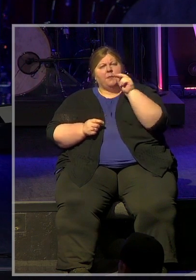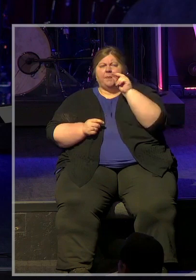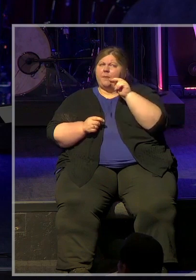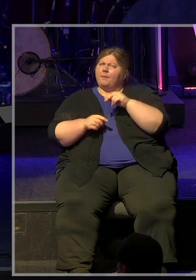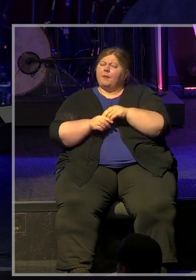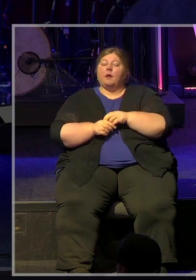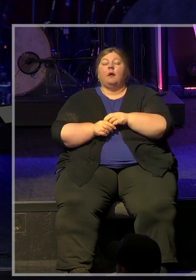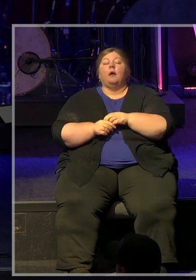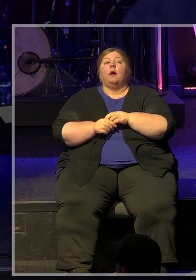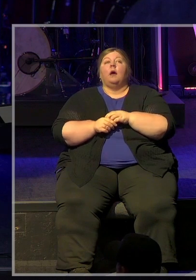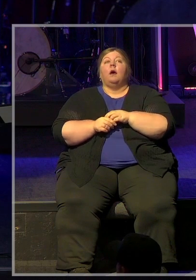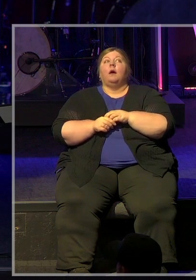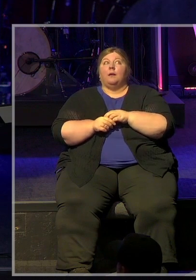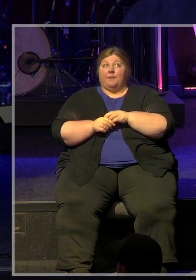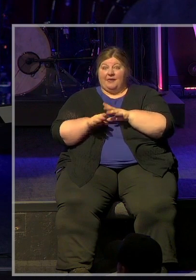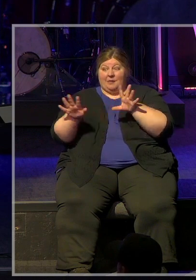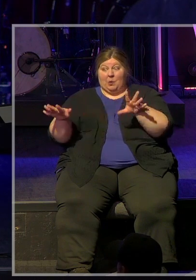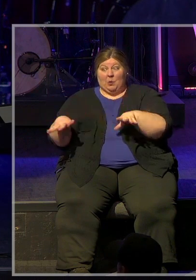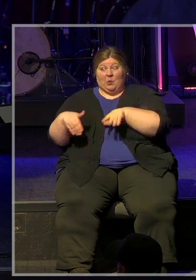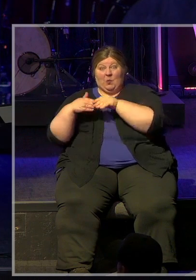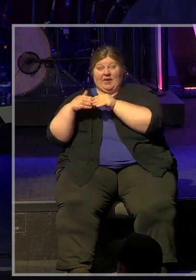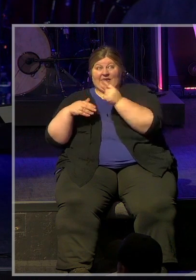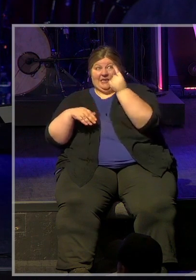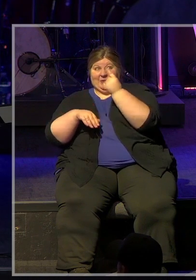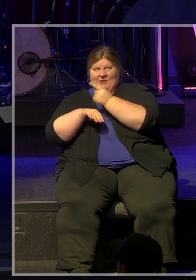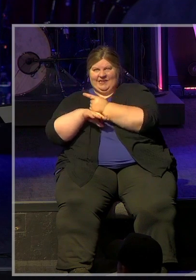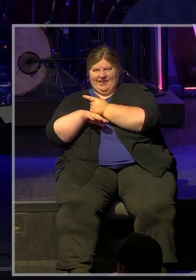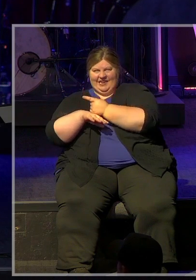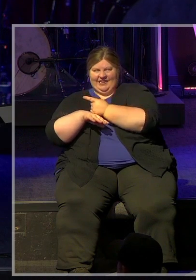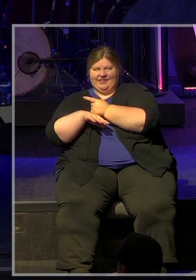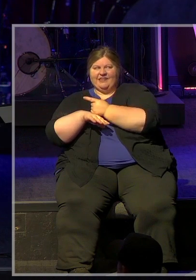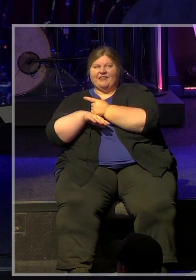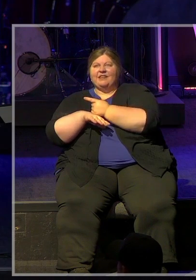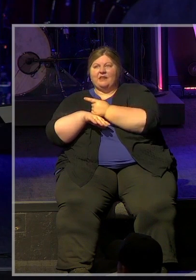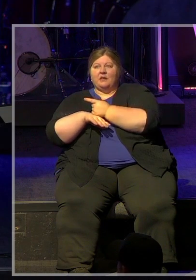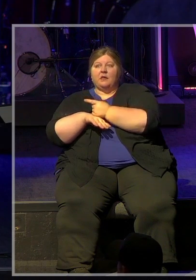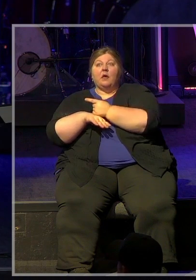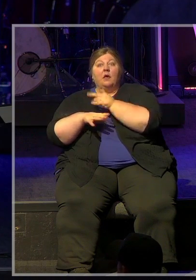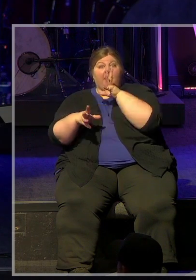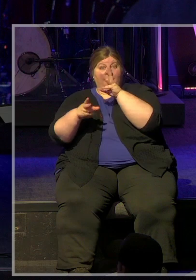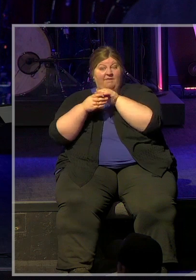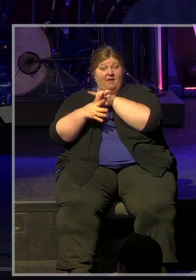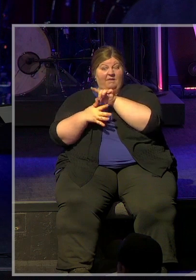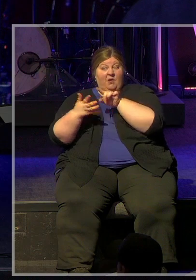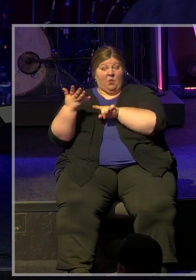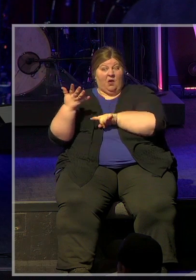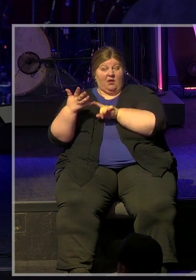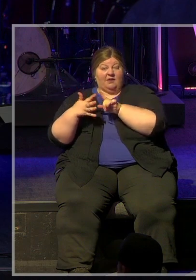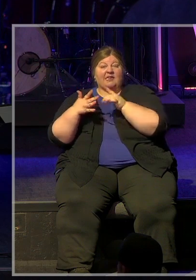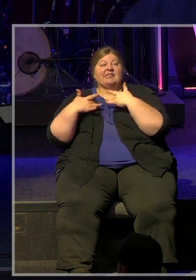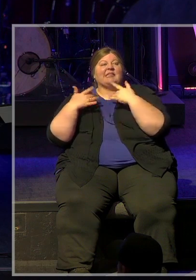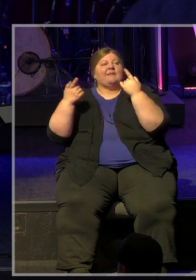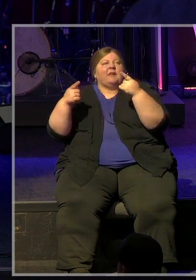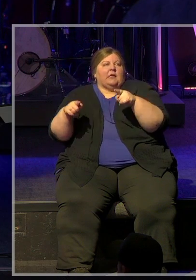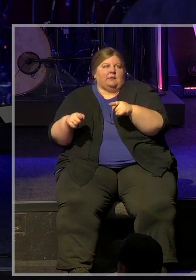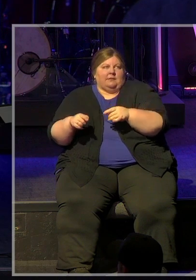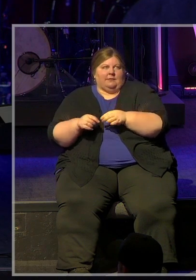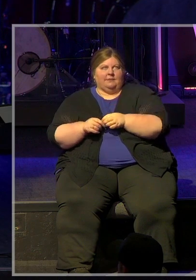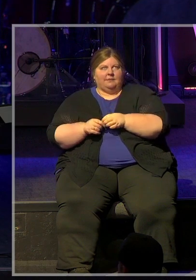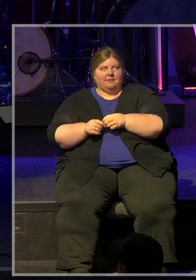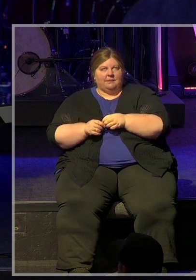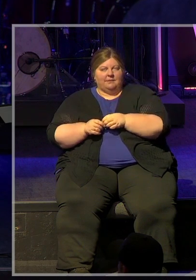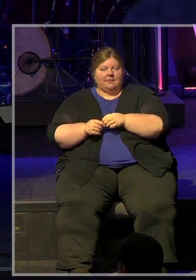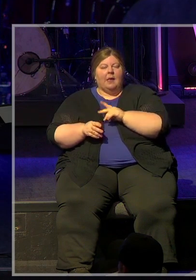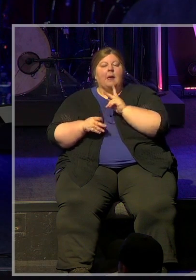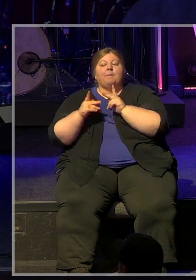Because a wedding is one day. Here's other parts or other components of a wedding. It's an event. This is something that